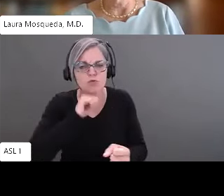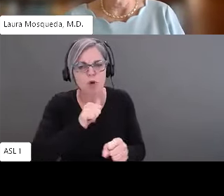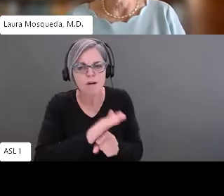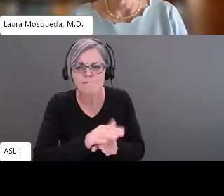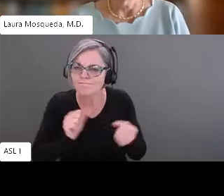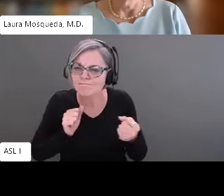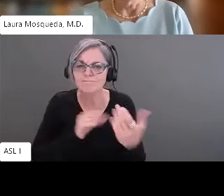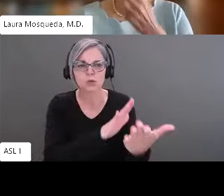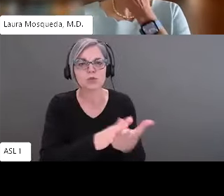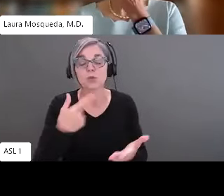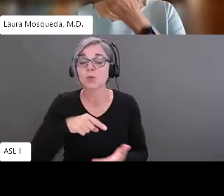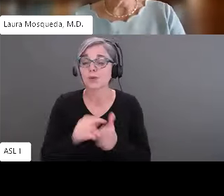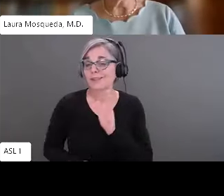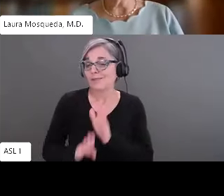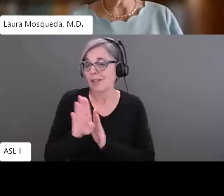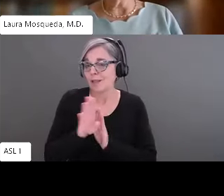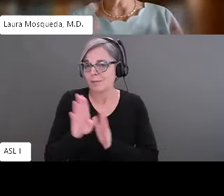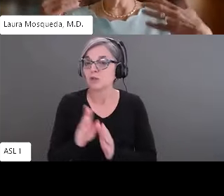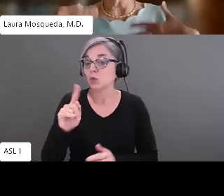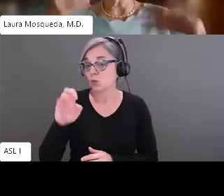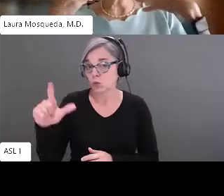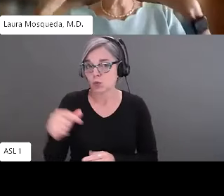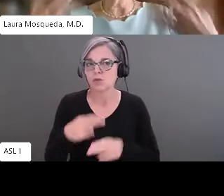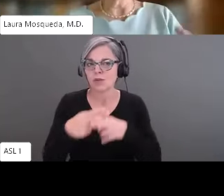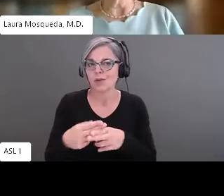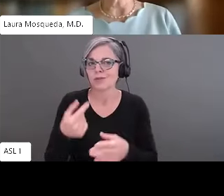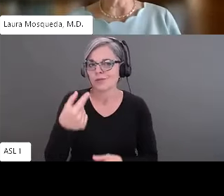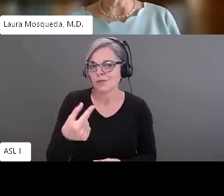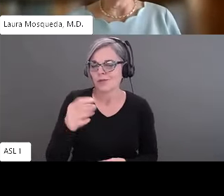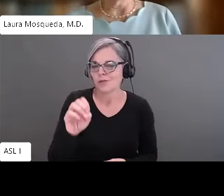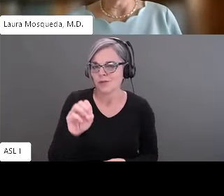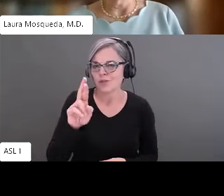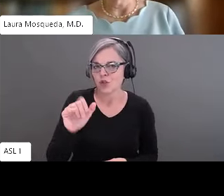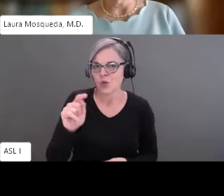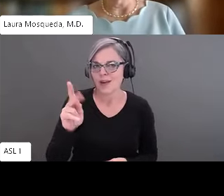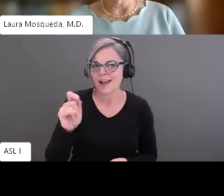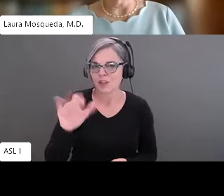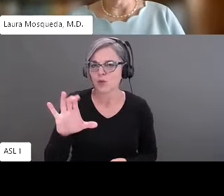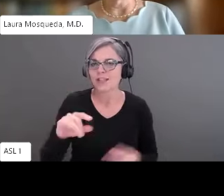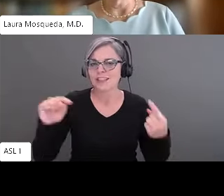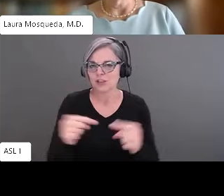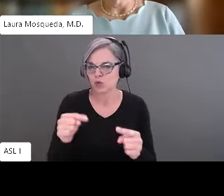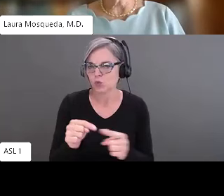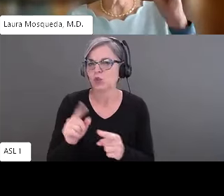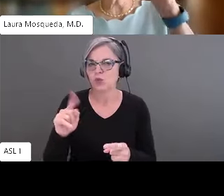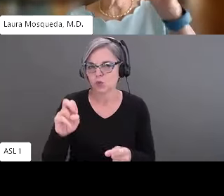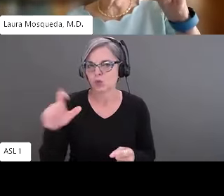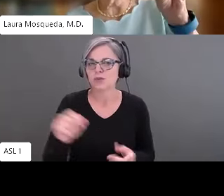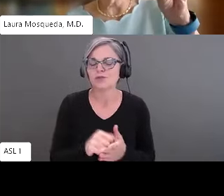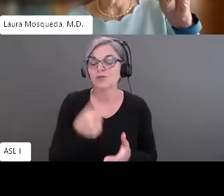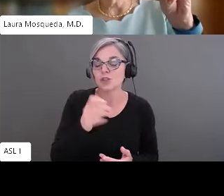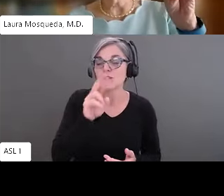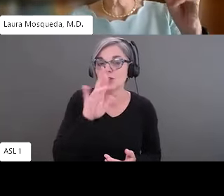GeriIDT. And this is a way to help make it easier to document an injury. And it does